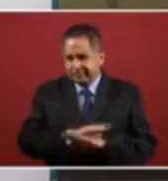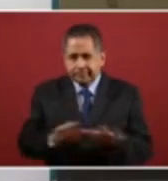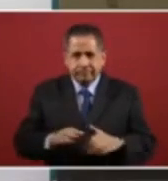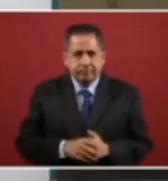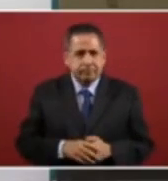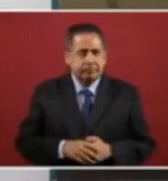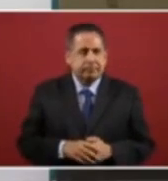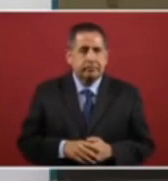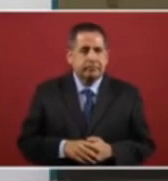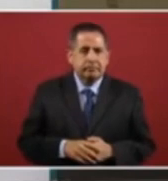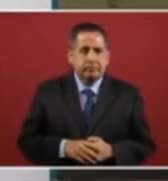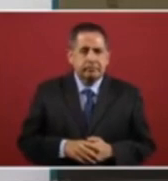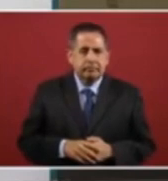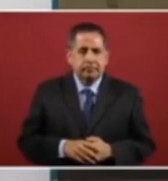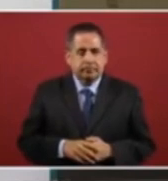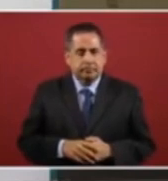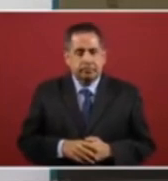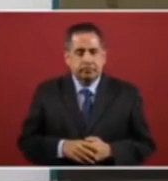the regimen